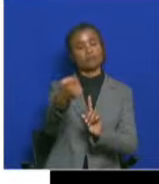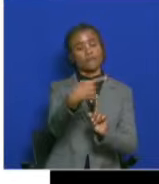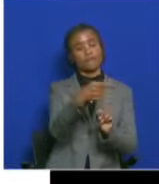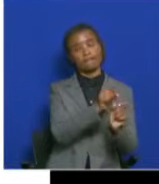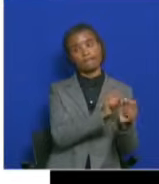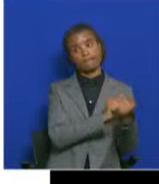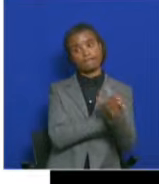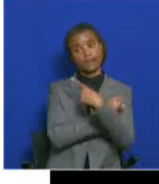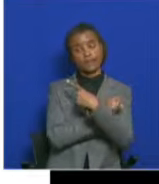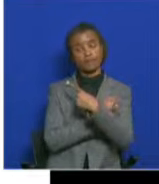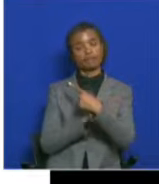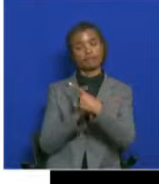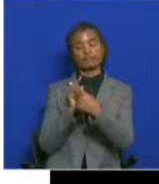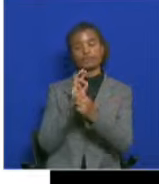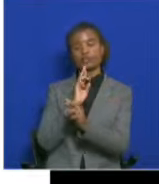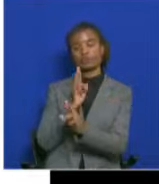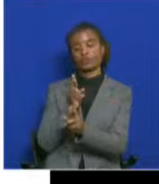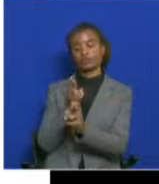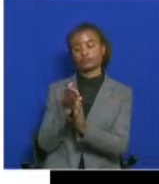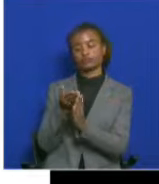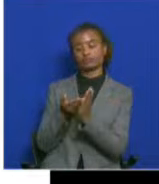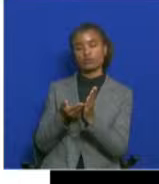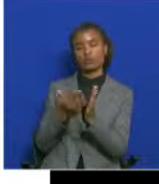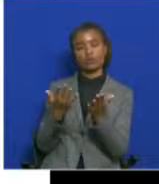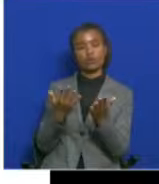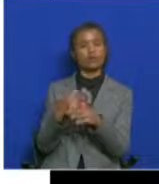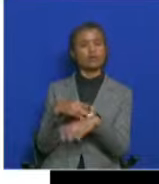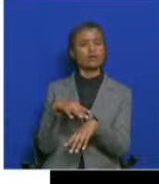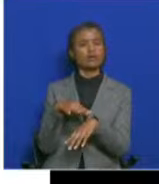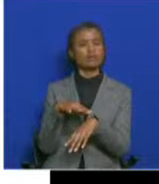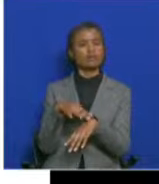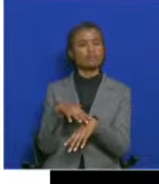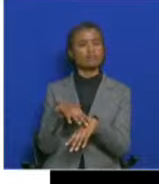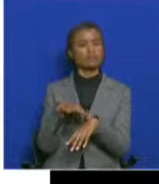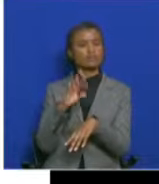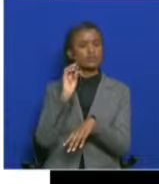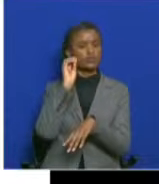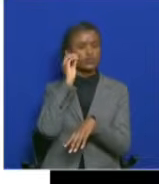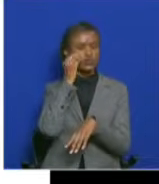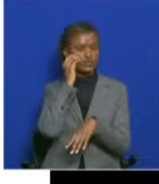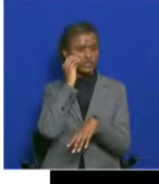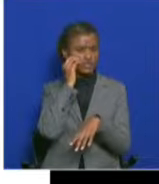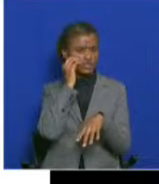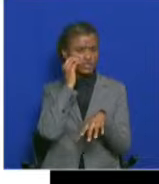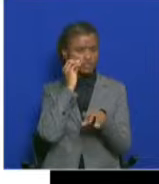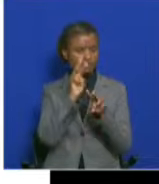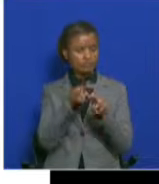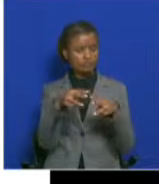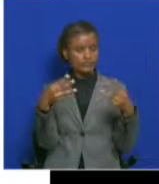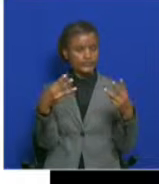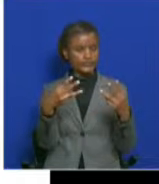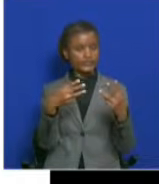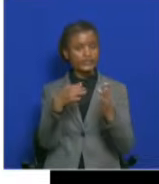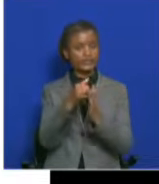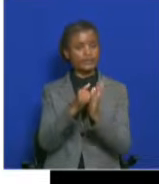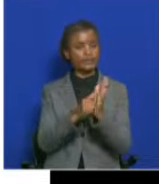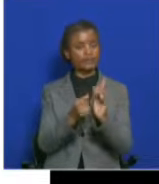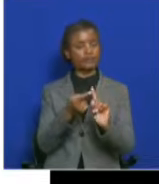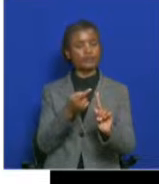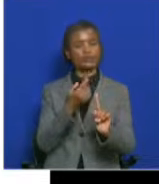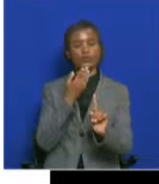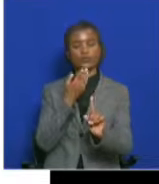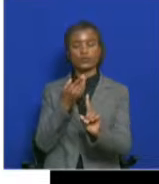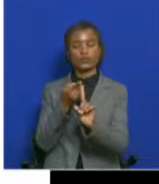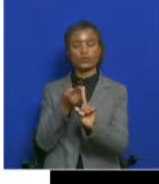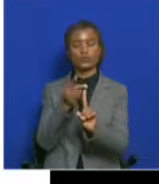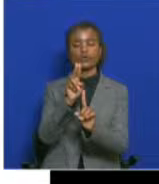media statement in actual fact, that was prepared by Mr. Yusuf Abramji for an organization,